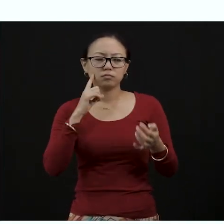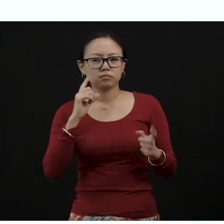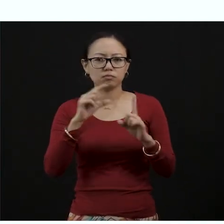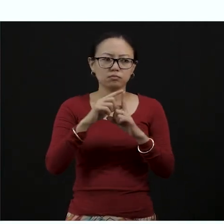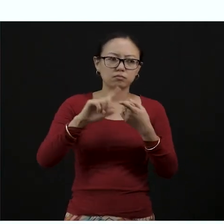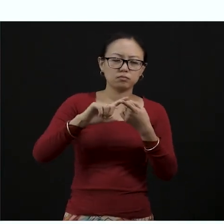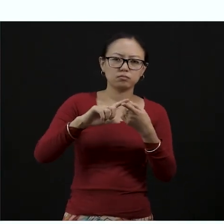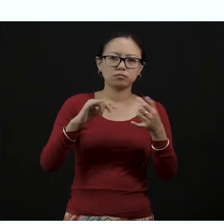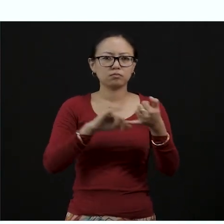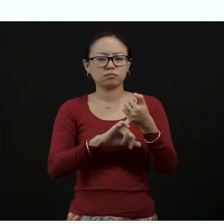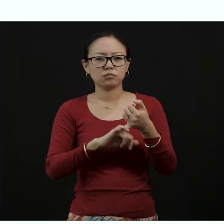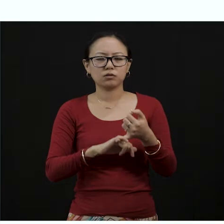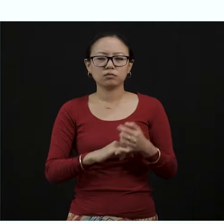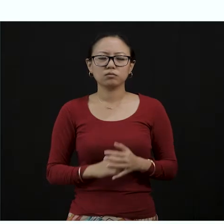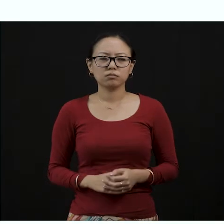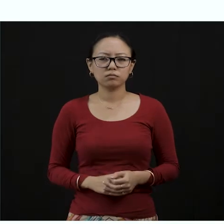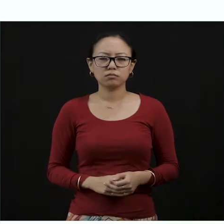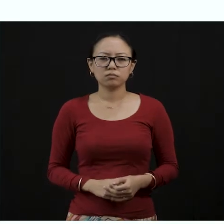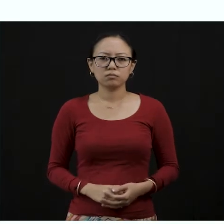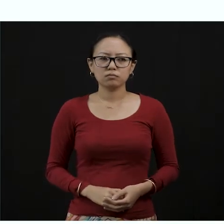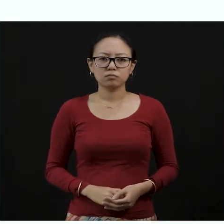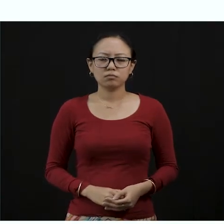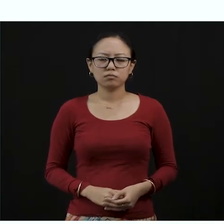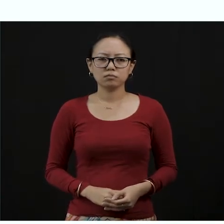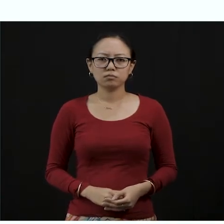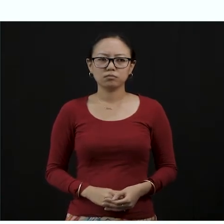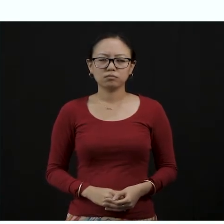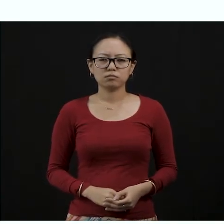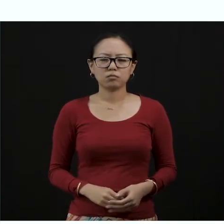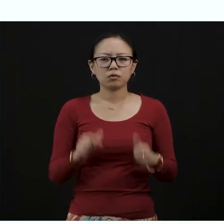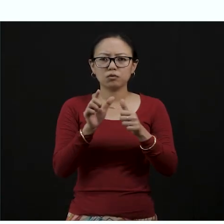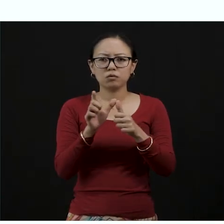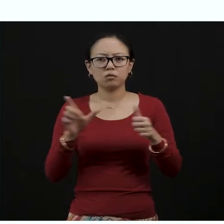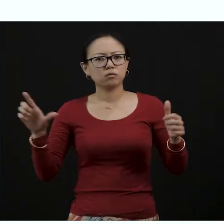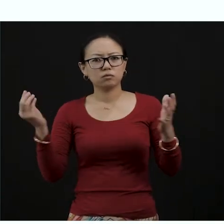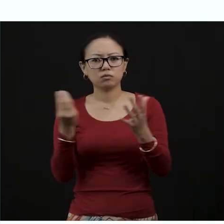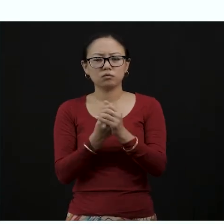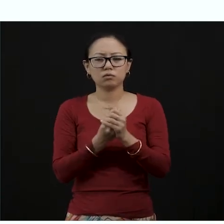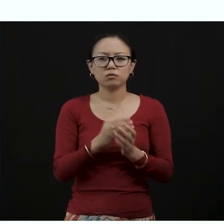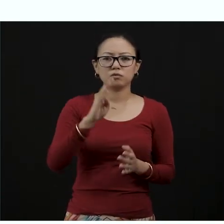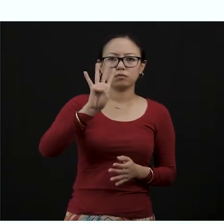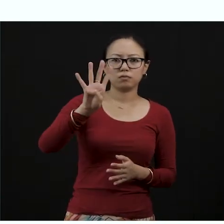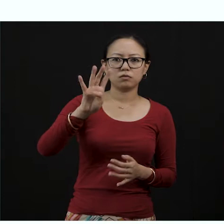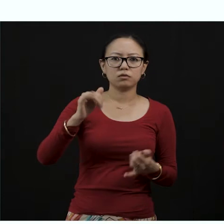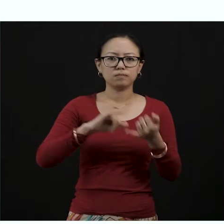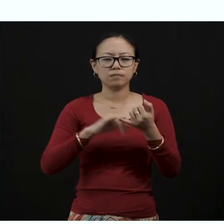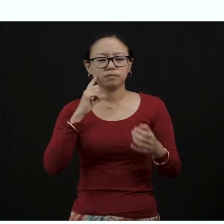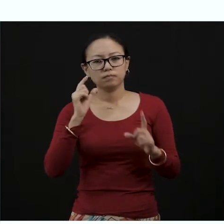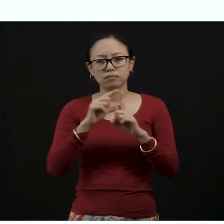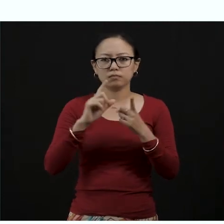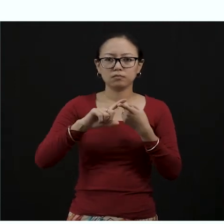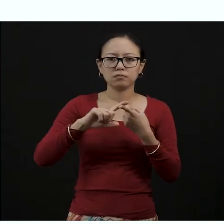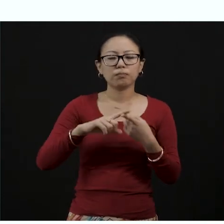vertex, another vertex, and another vertex. So altogether, we have four sides and four vertices. So this